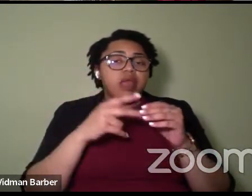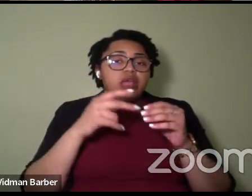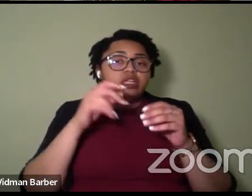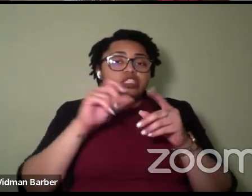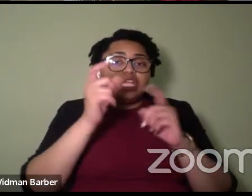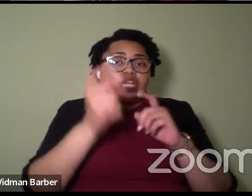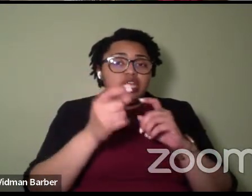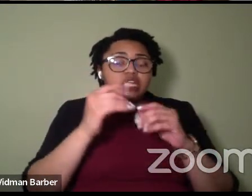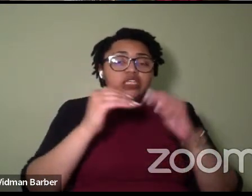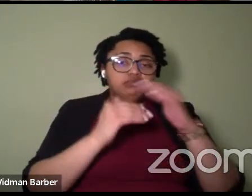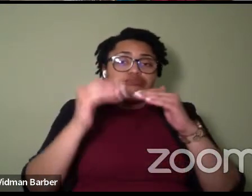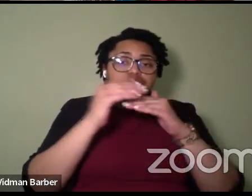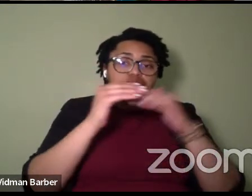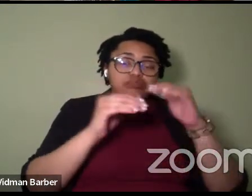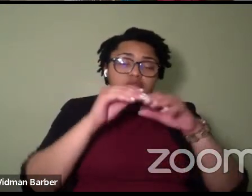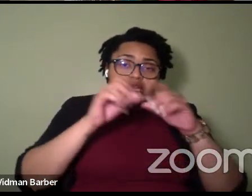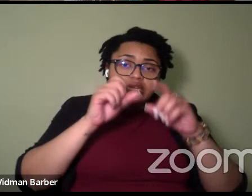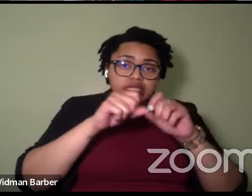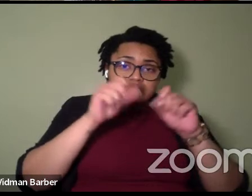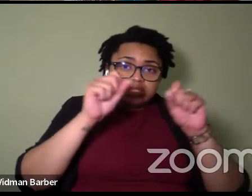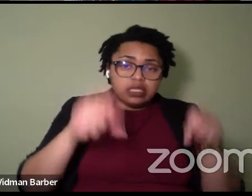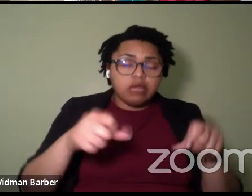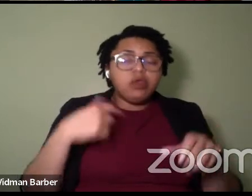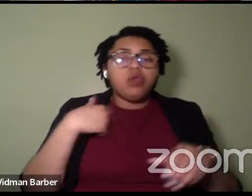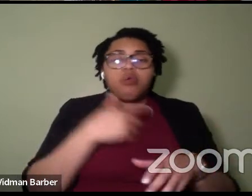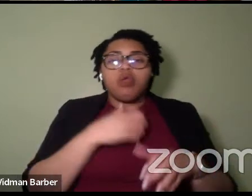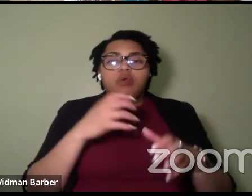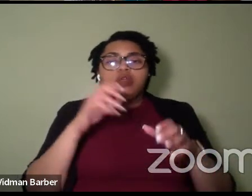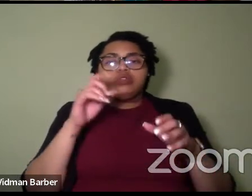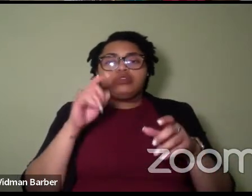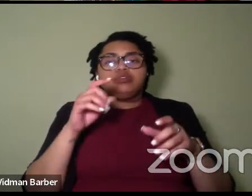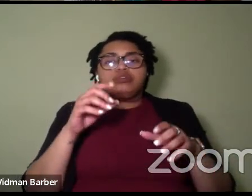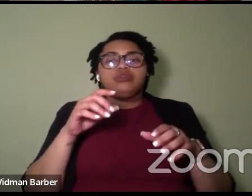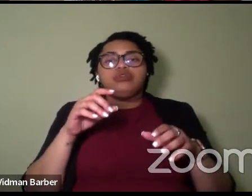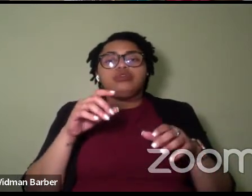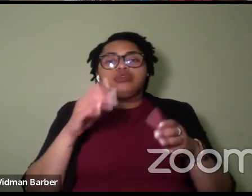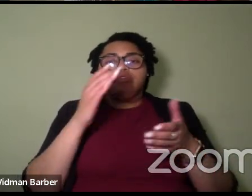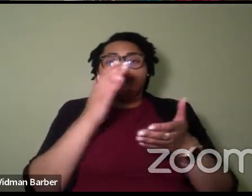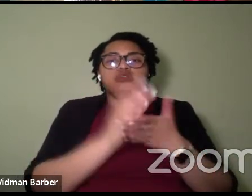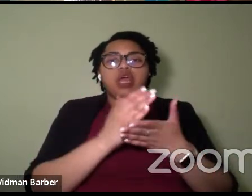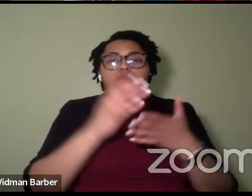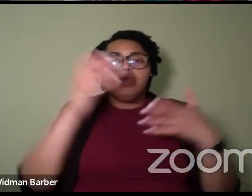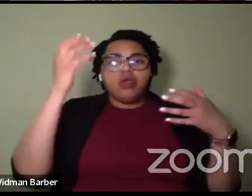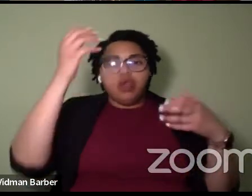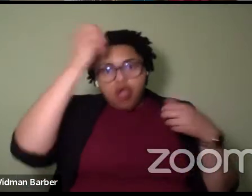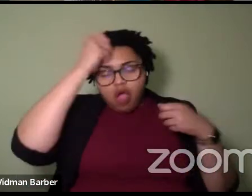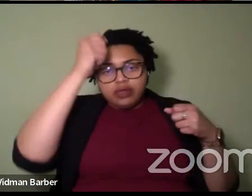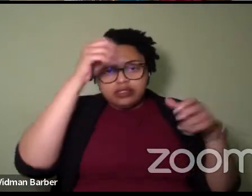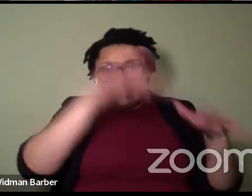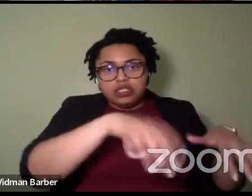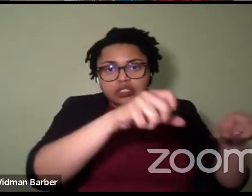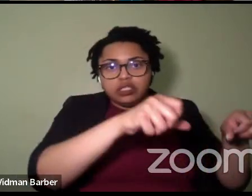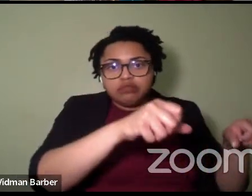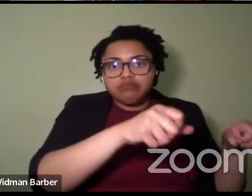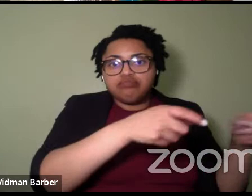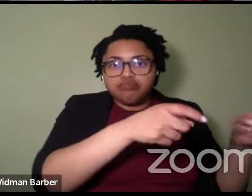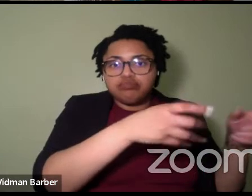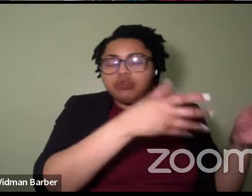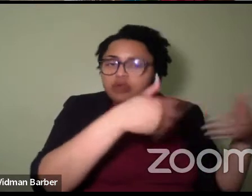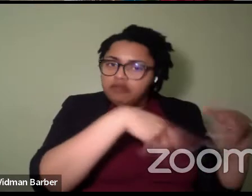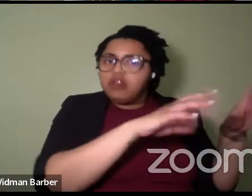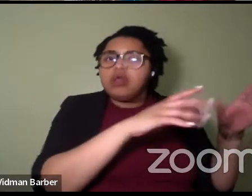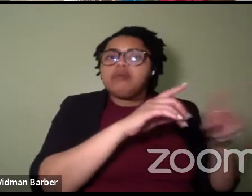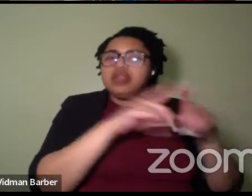want to decolonize the system, but keep certain colonial practices. And that's just not going to work. And so I think